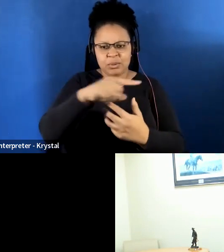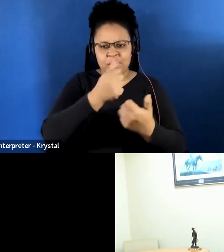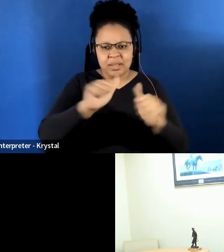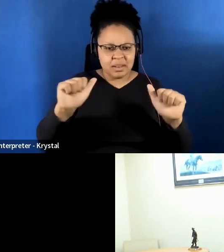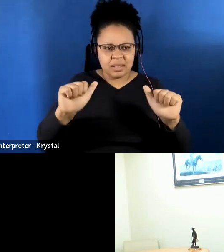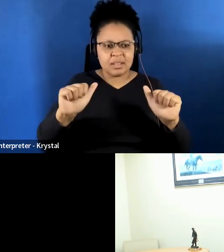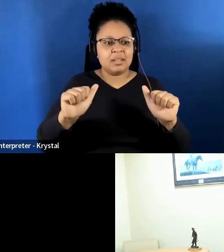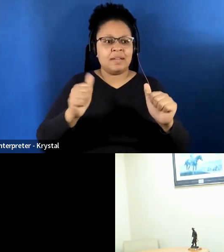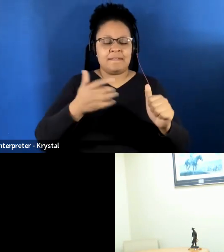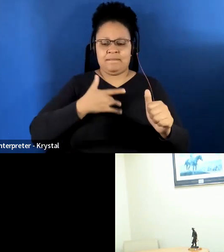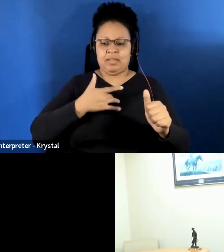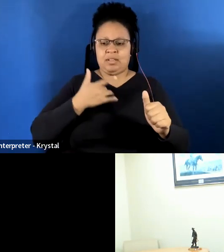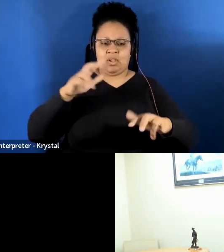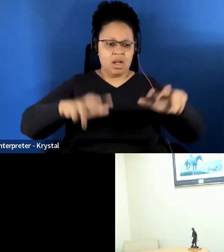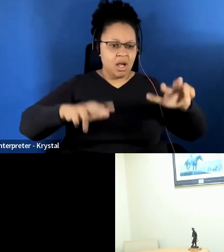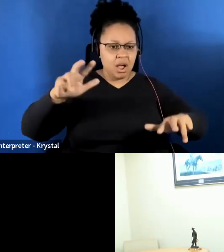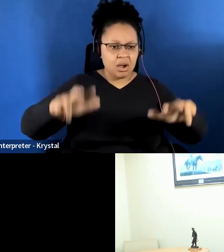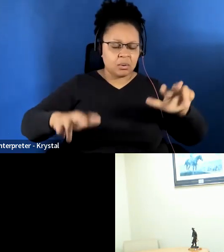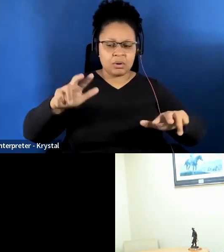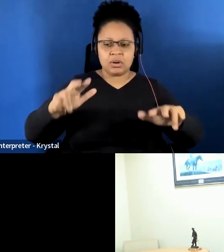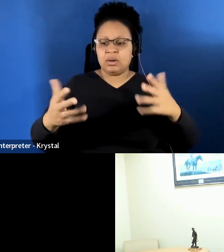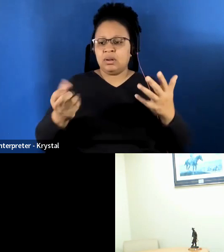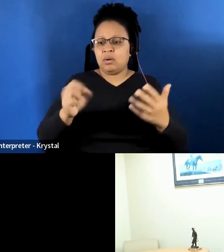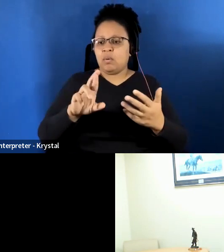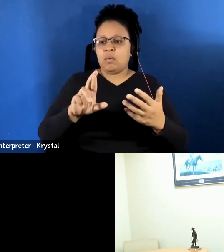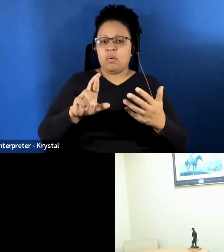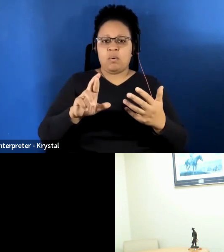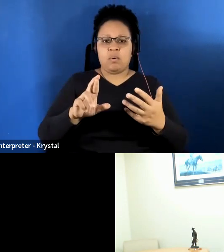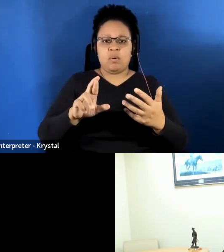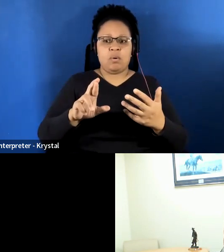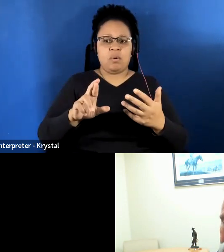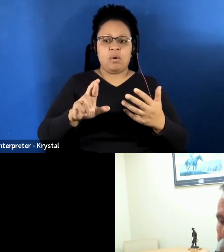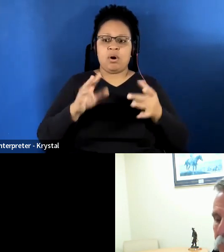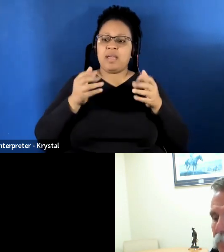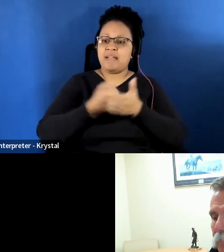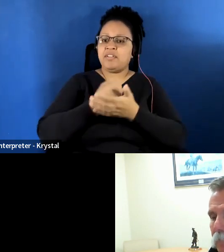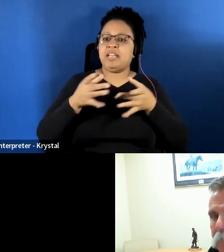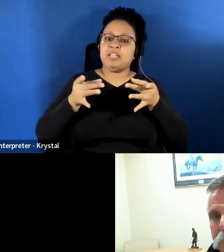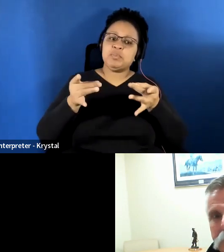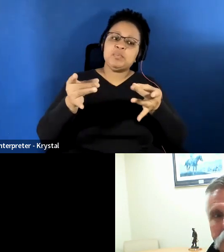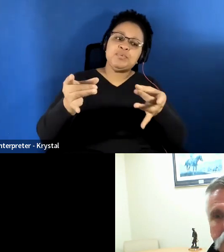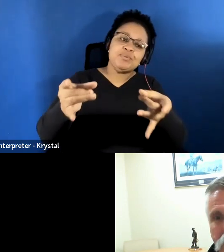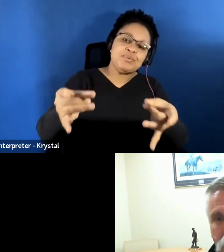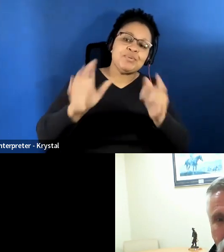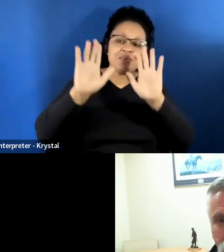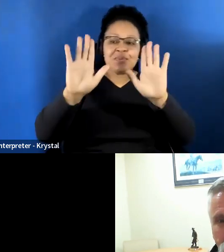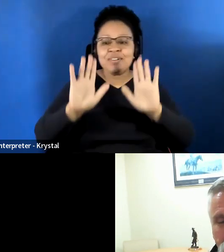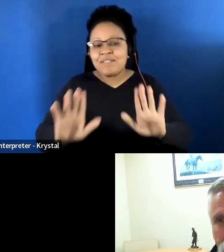you, or are you smooth sailing? Things are great.